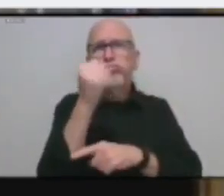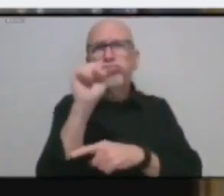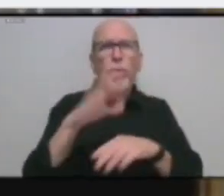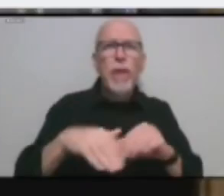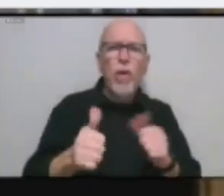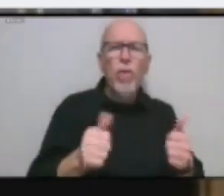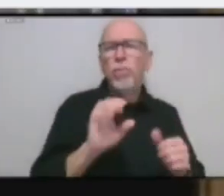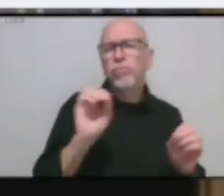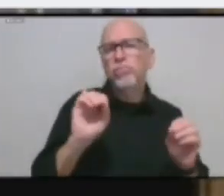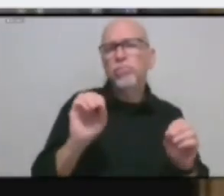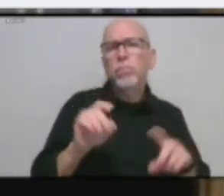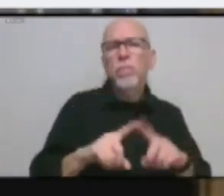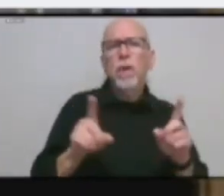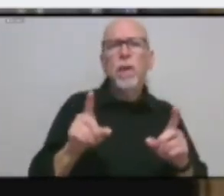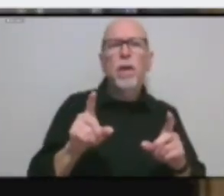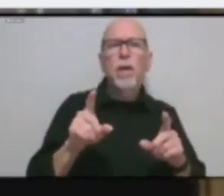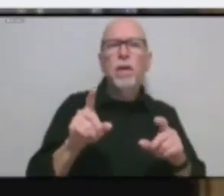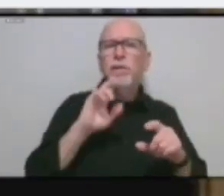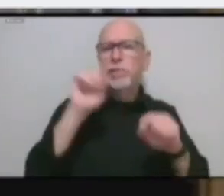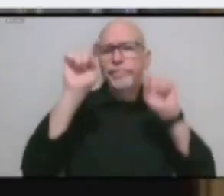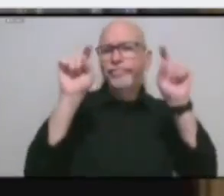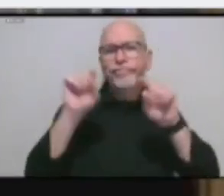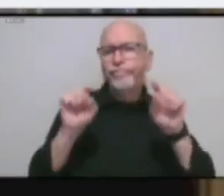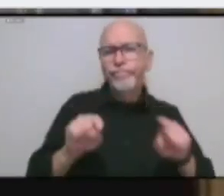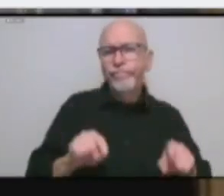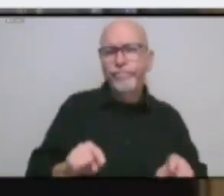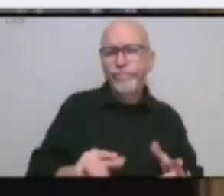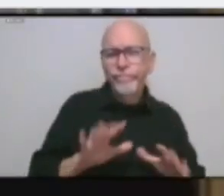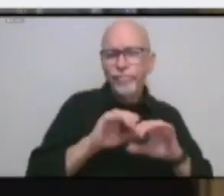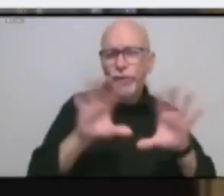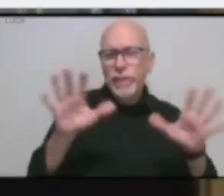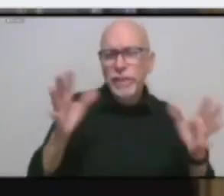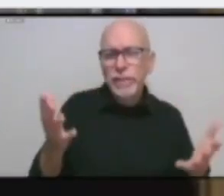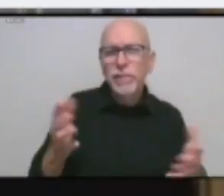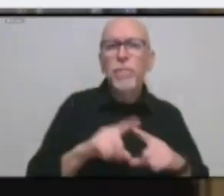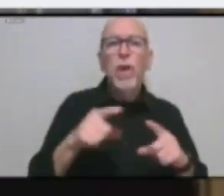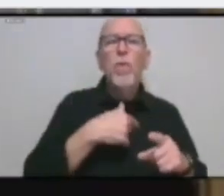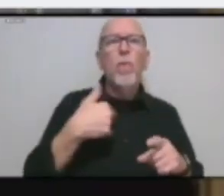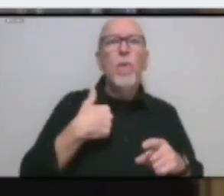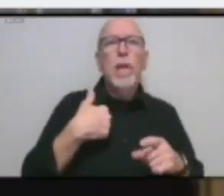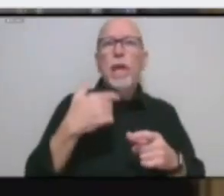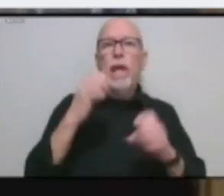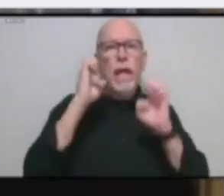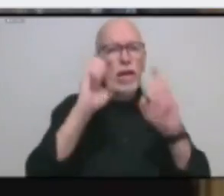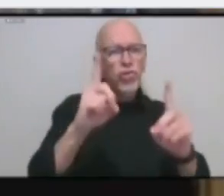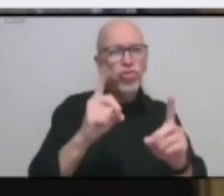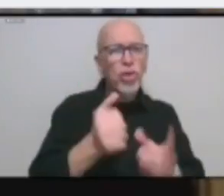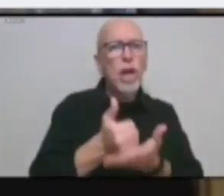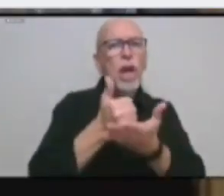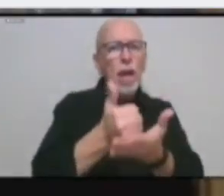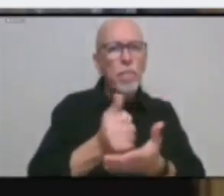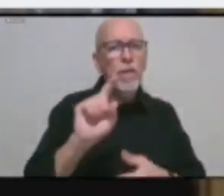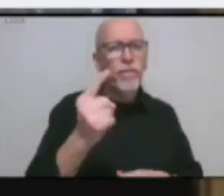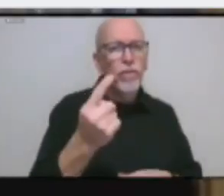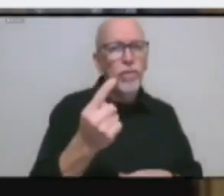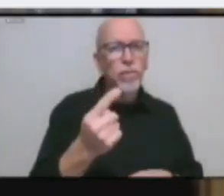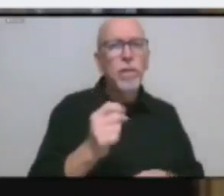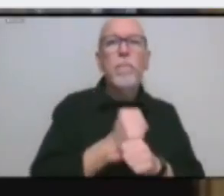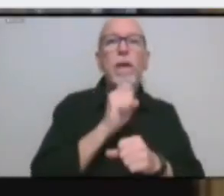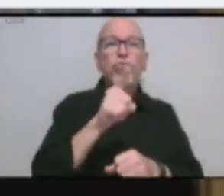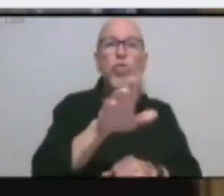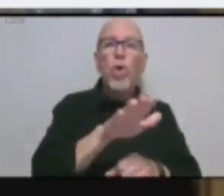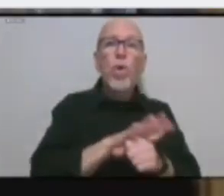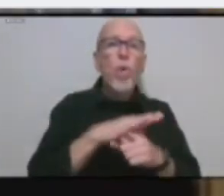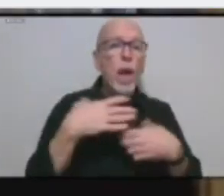taken been in the posture of education and helping, and then working at making sure that the local, not just health department